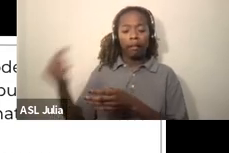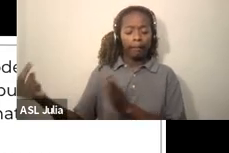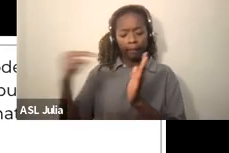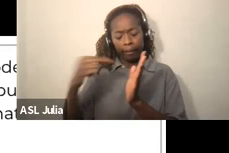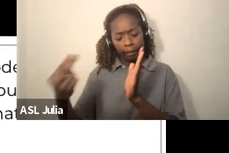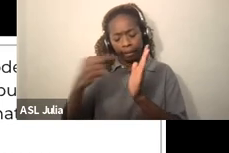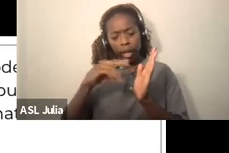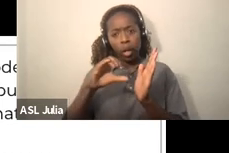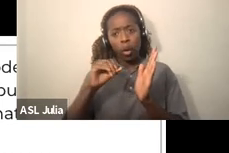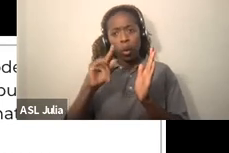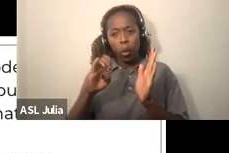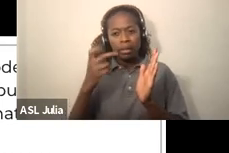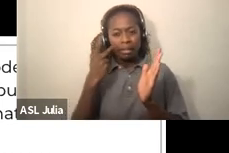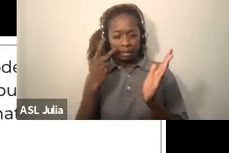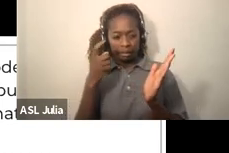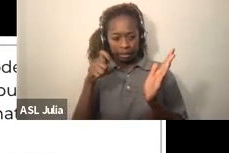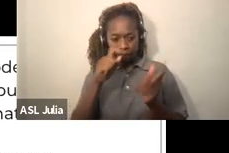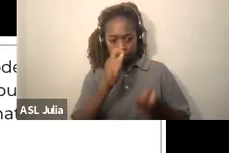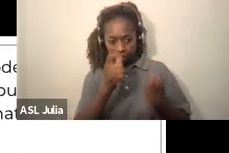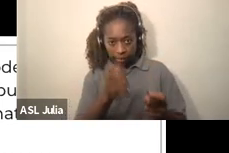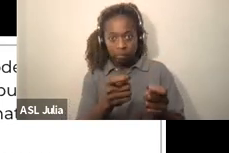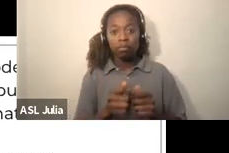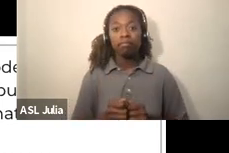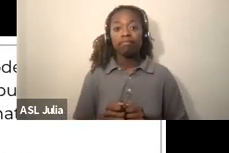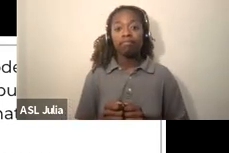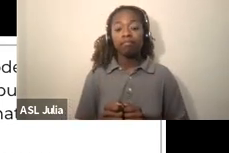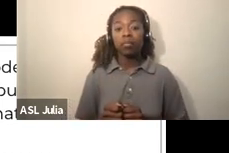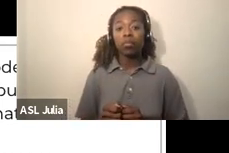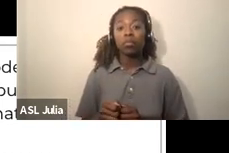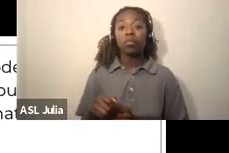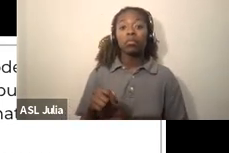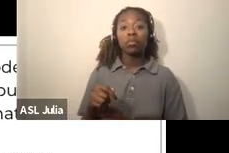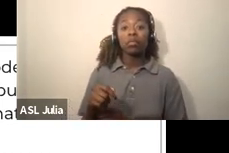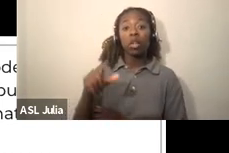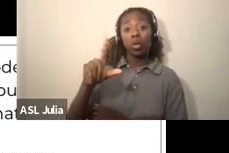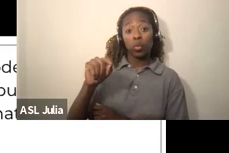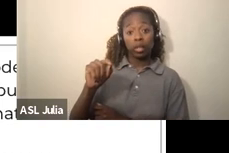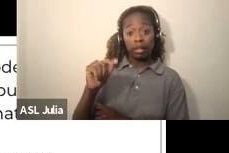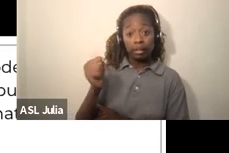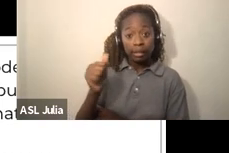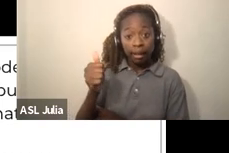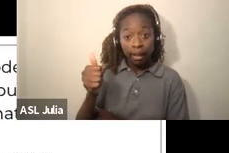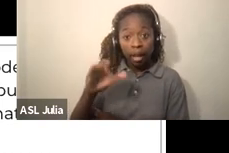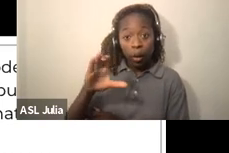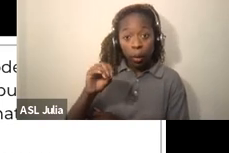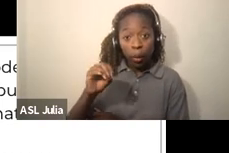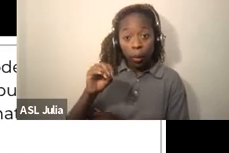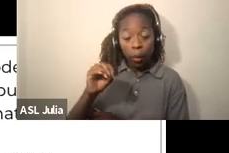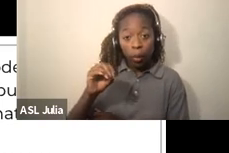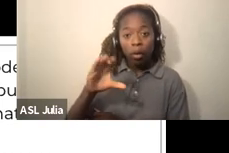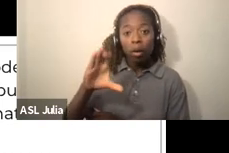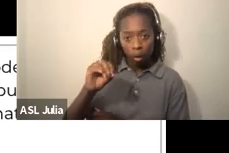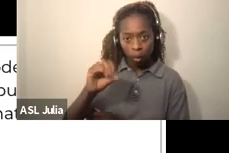revisions would be made um in 2010 uh kokaka the code of conduct advisory council was formed